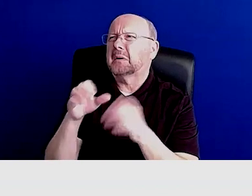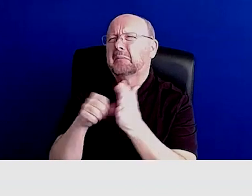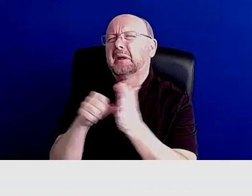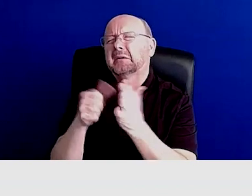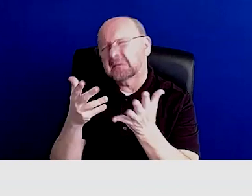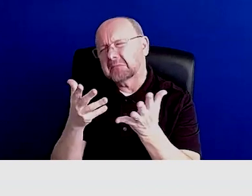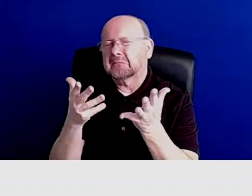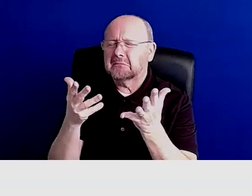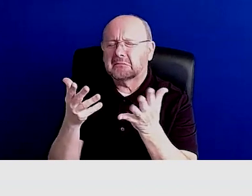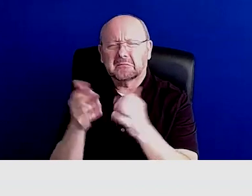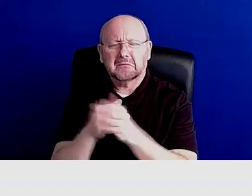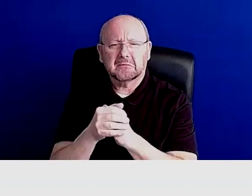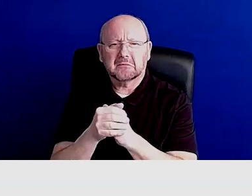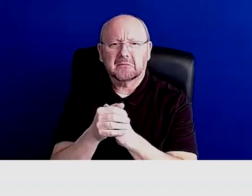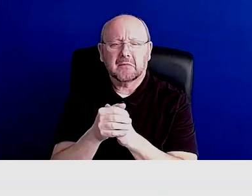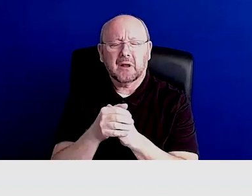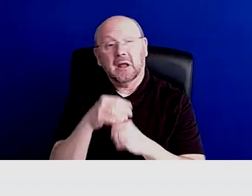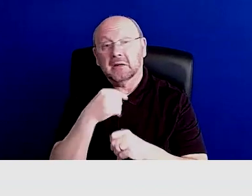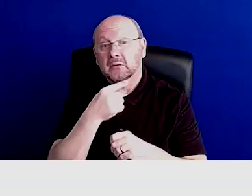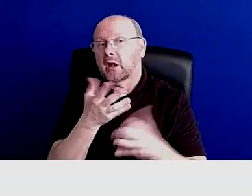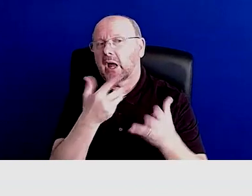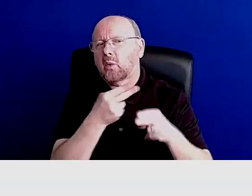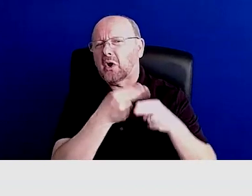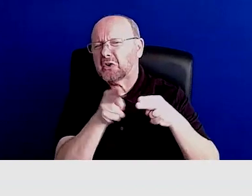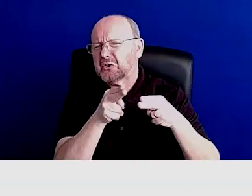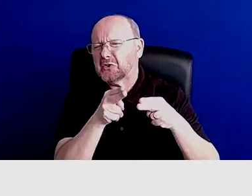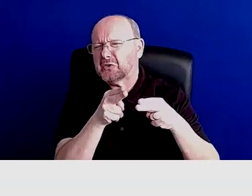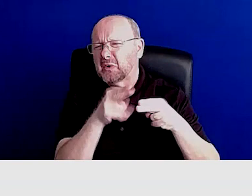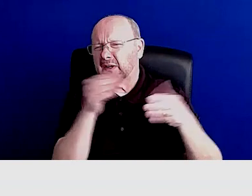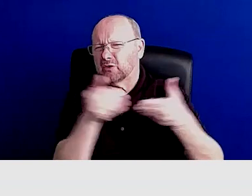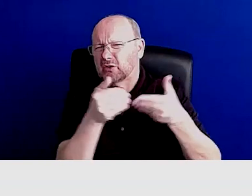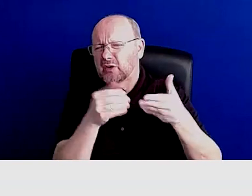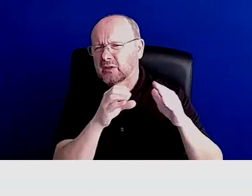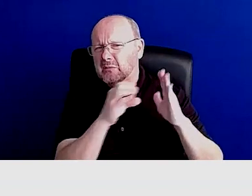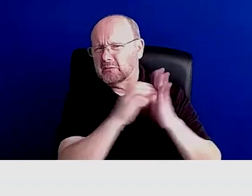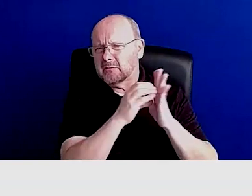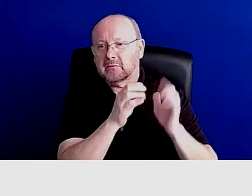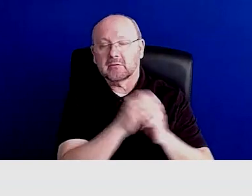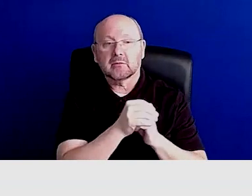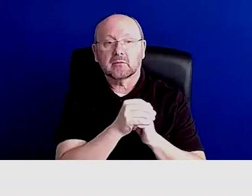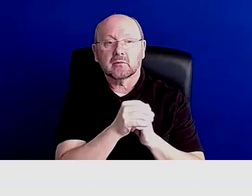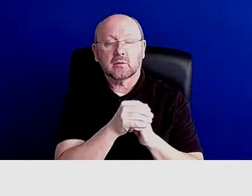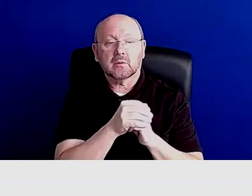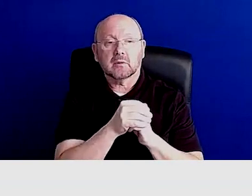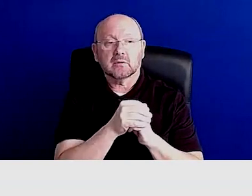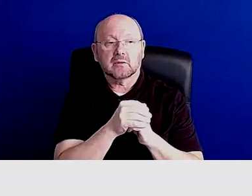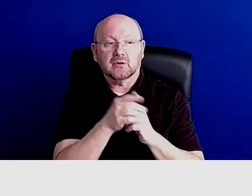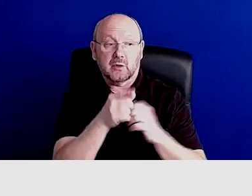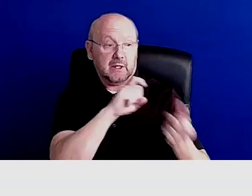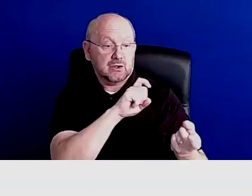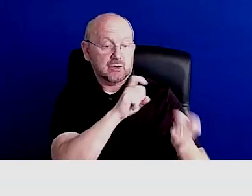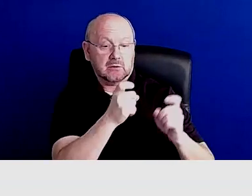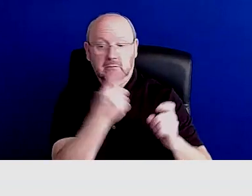Okay. But so I'm telling that I want a short. So then it gave me 1 paragraph.